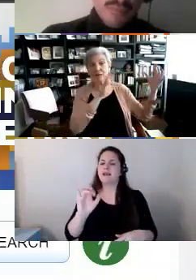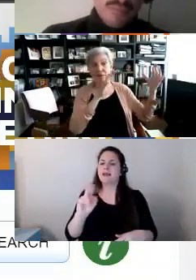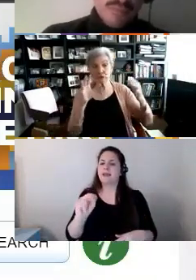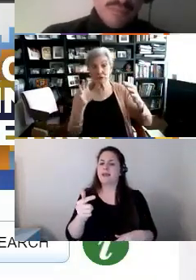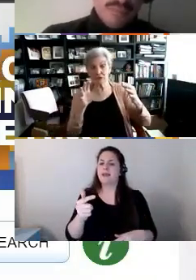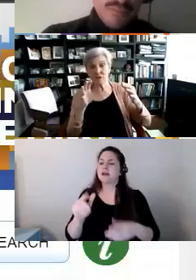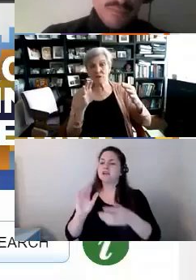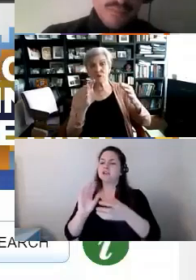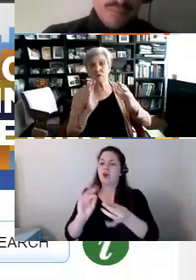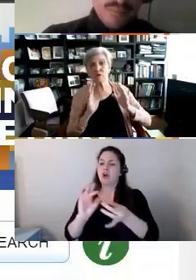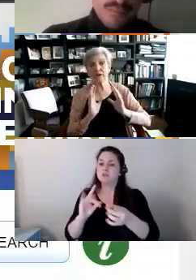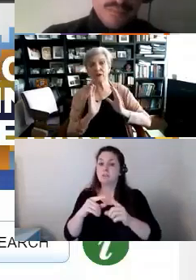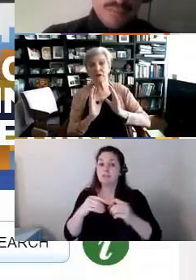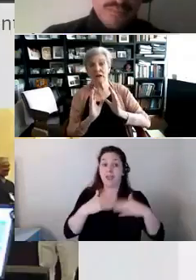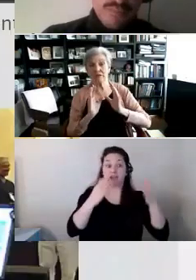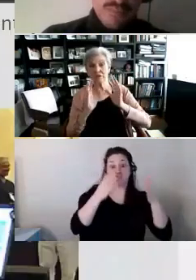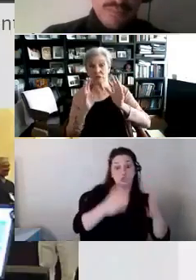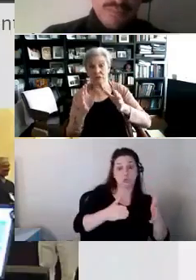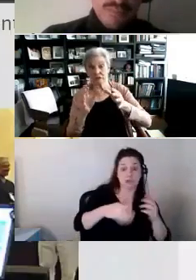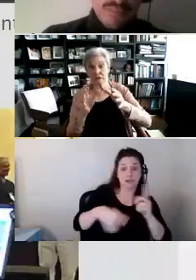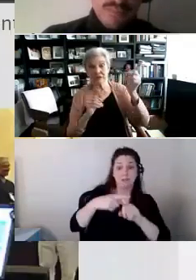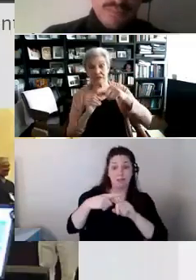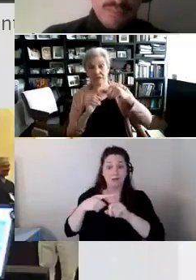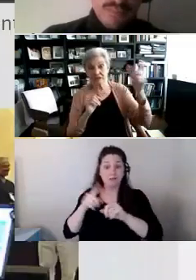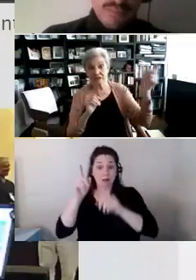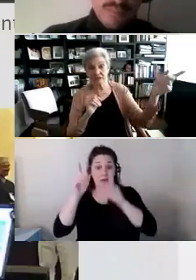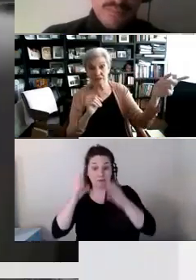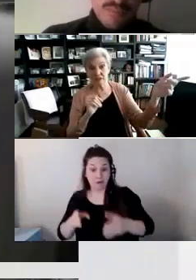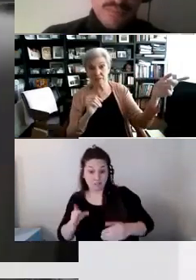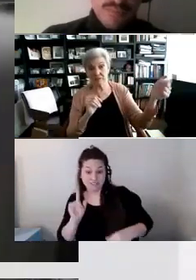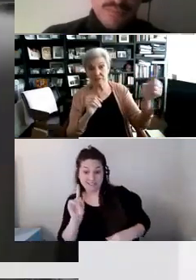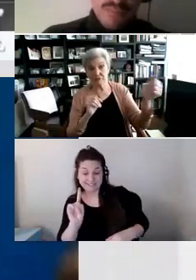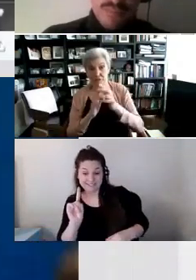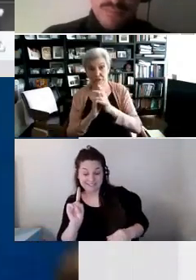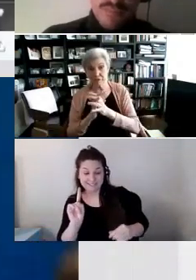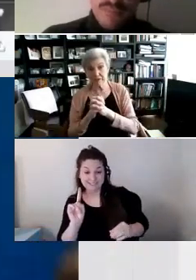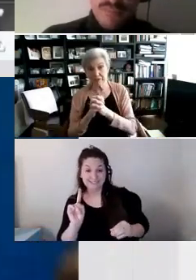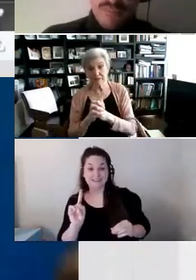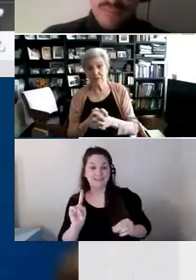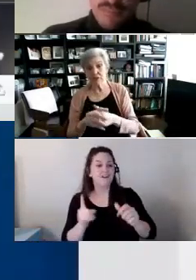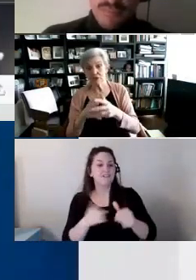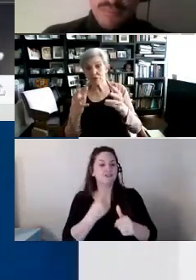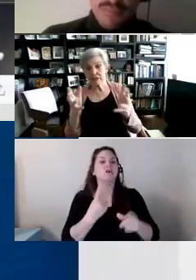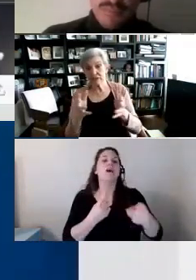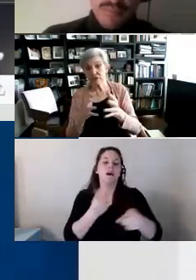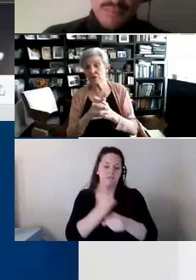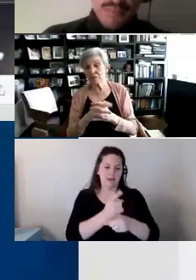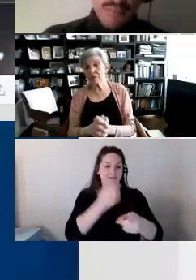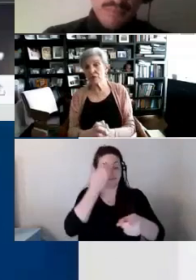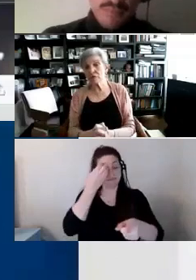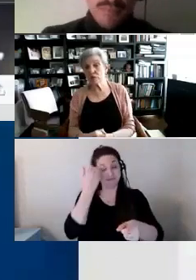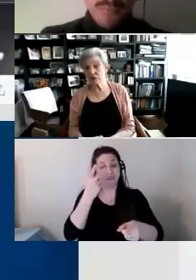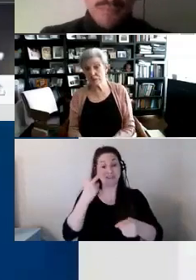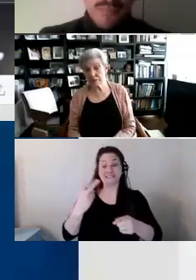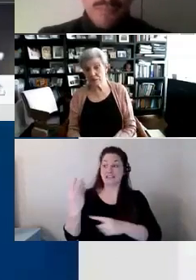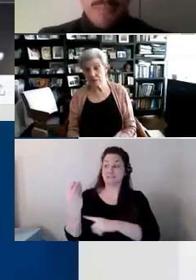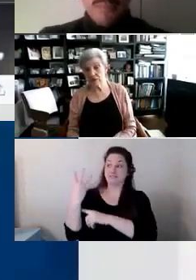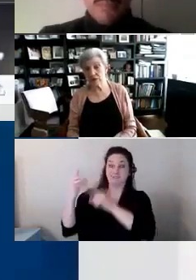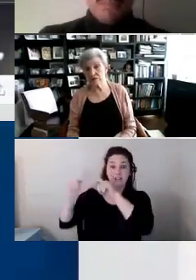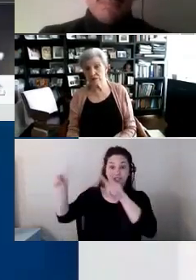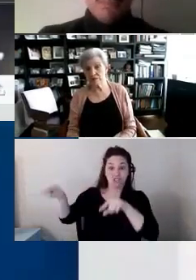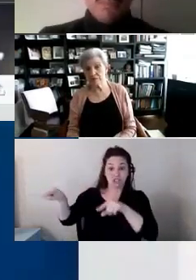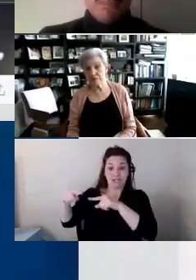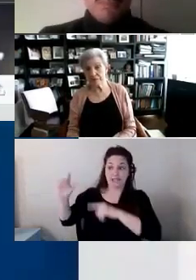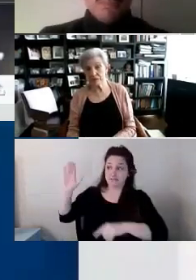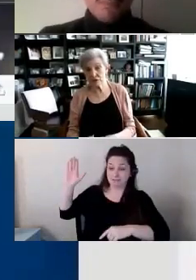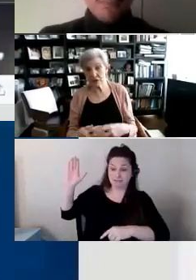and a person. When we go live in not the first one, yeah. So that's going to be much more typical of